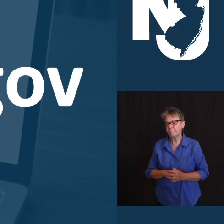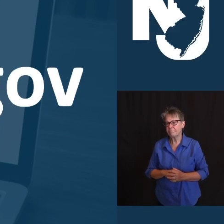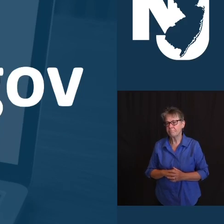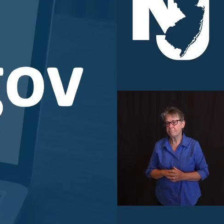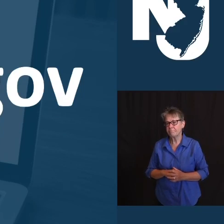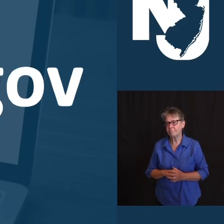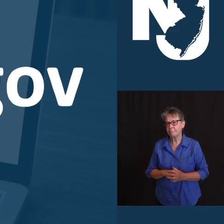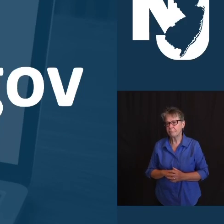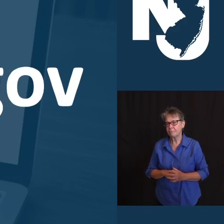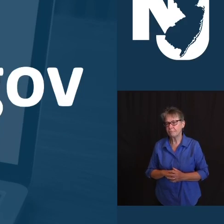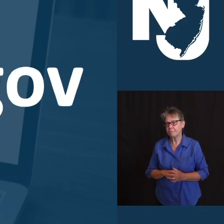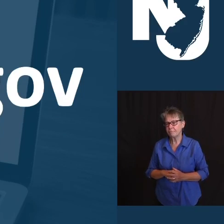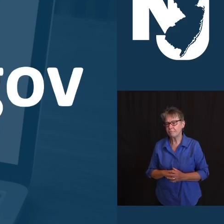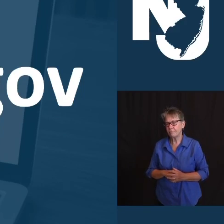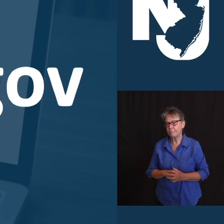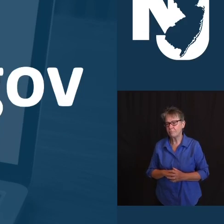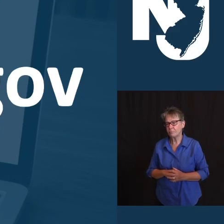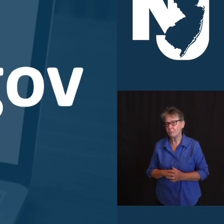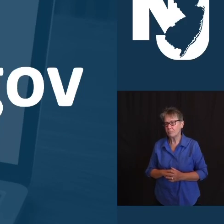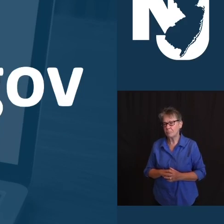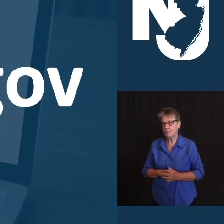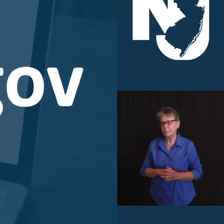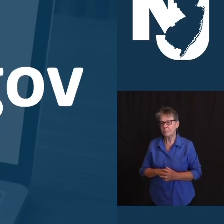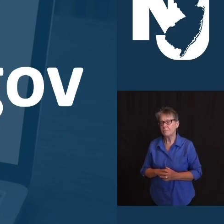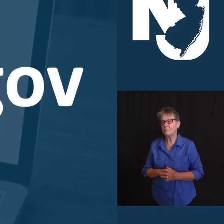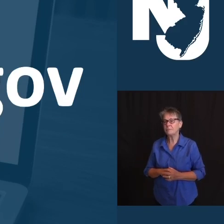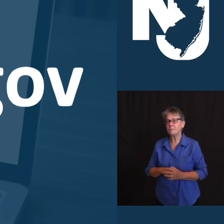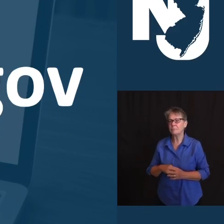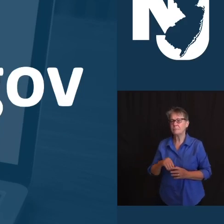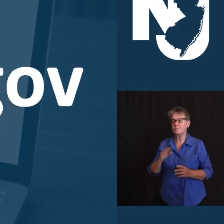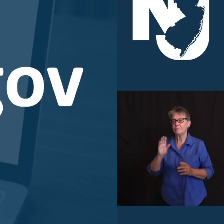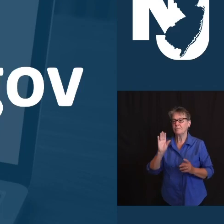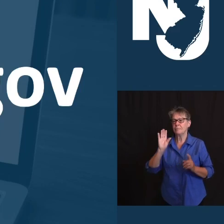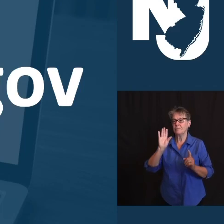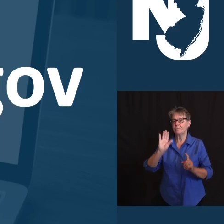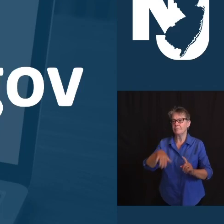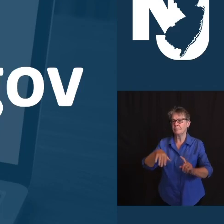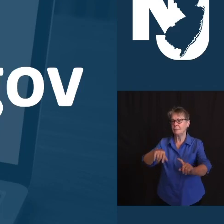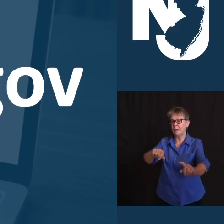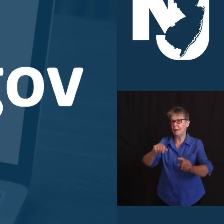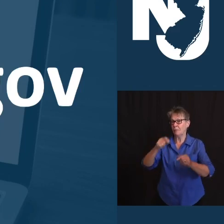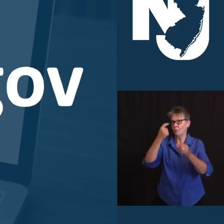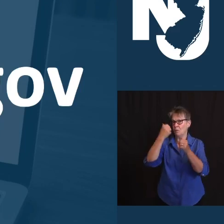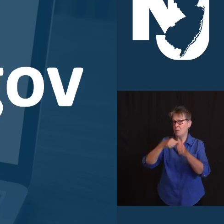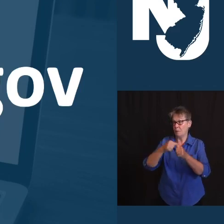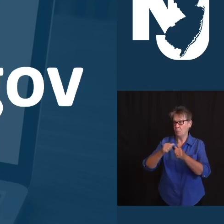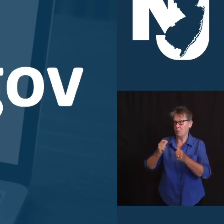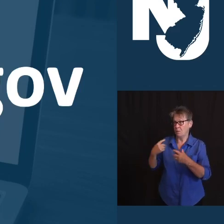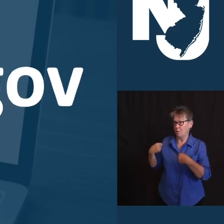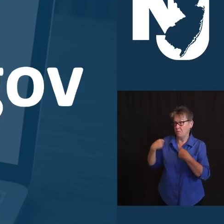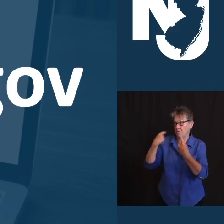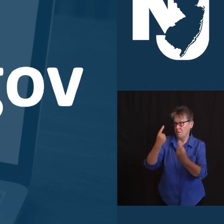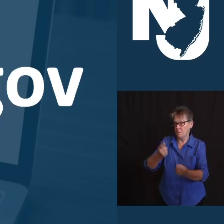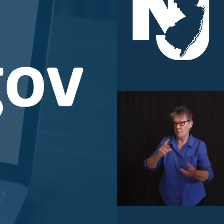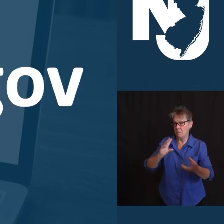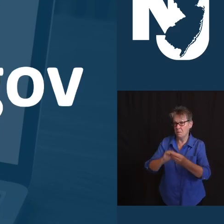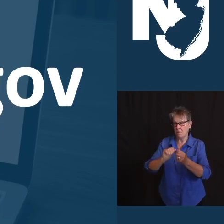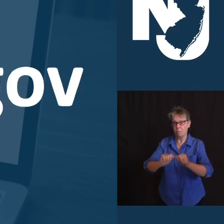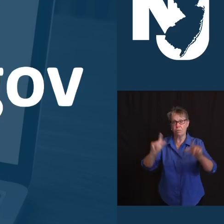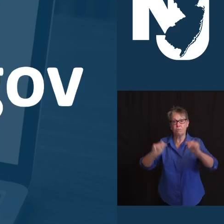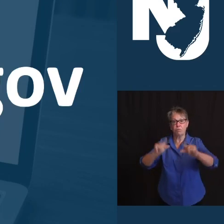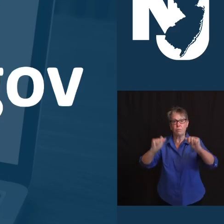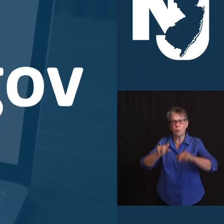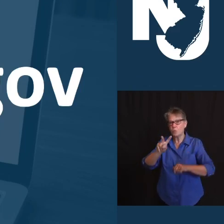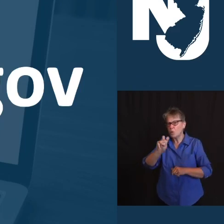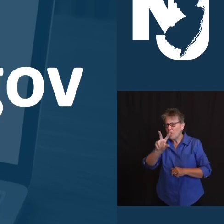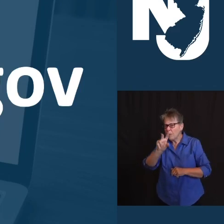more than 230 of those by name who have passed due to COVID-19. We do this out of compassion